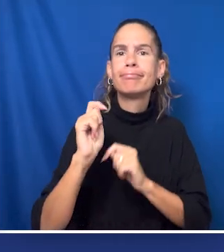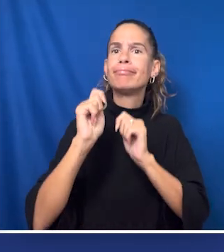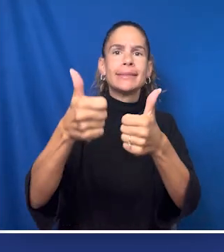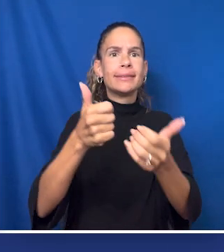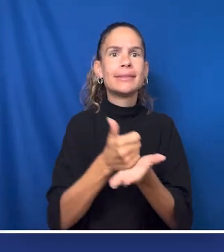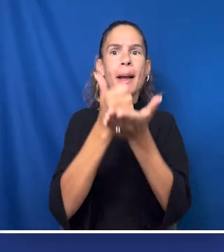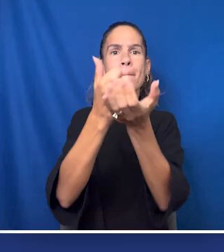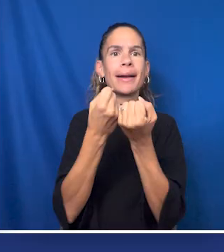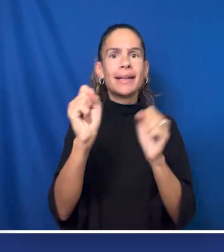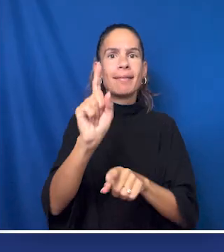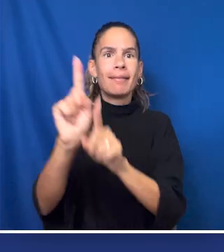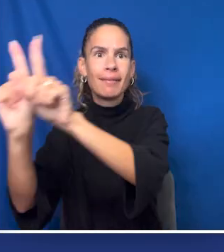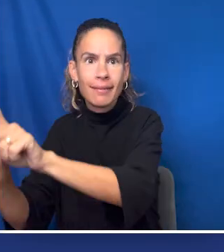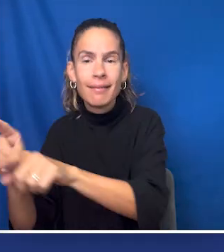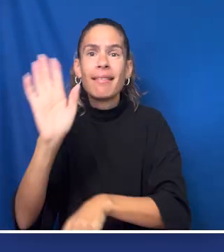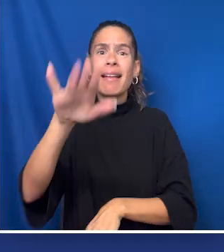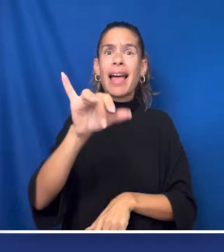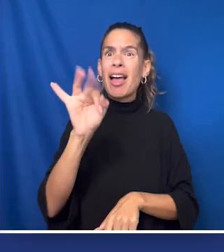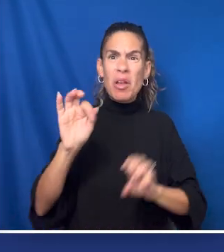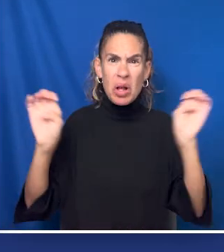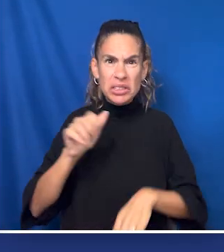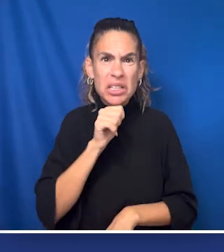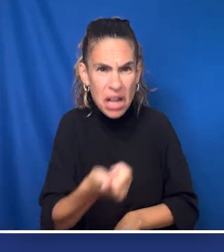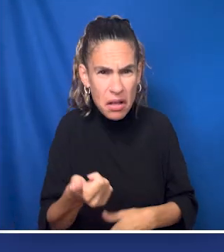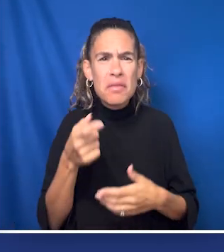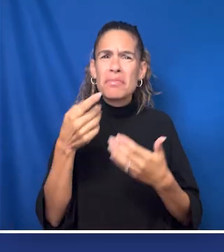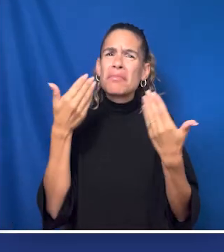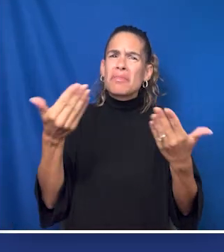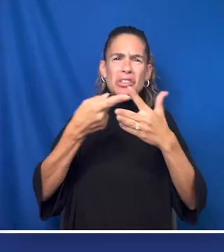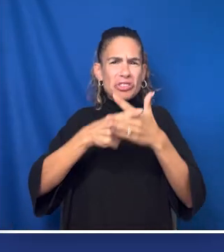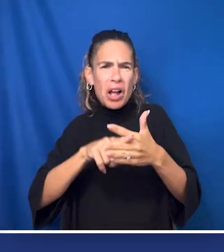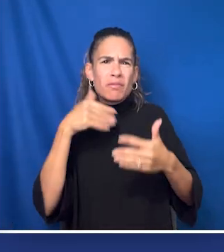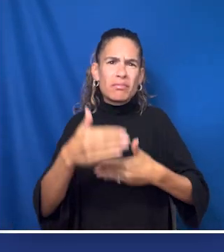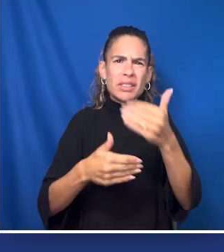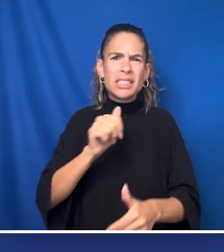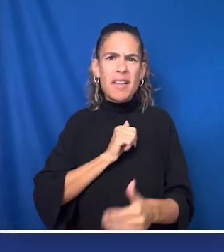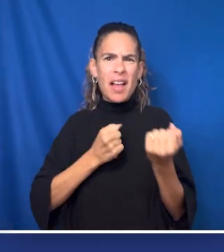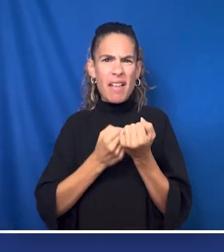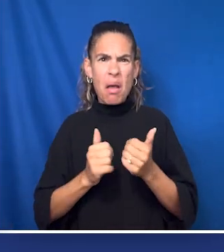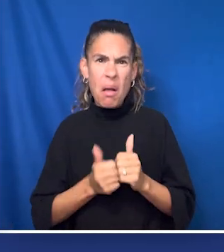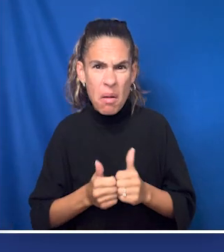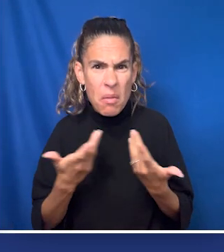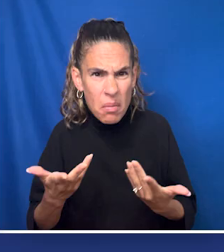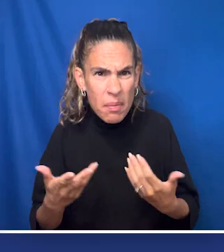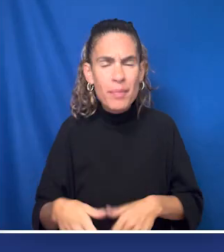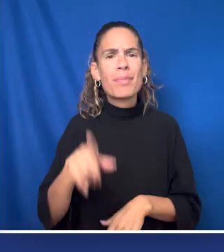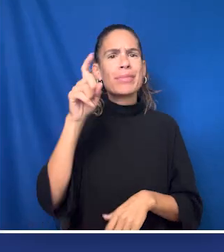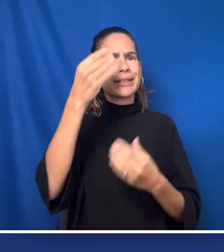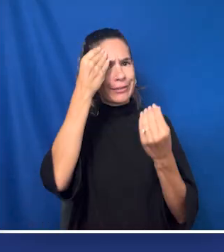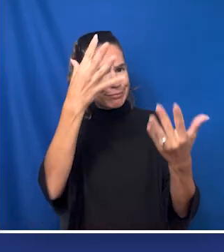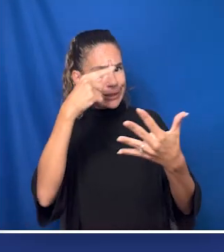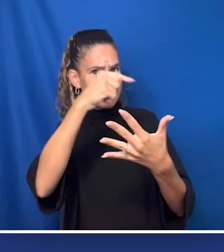take action right away and get you to safety. If it's not an emergency, here's how you can get started with